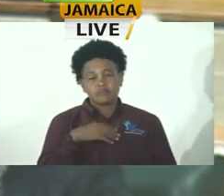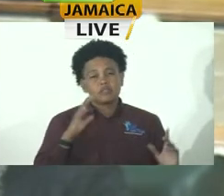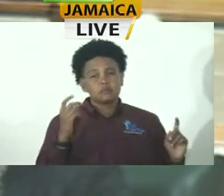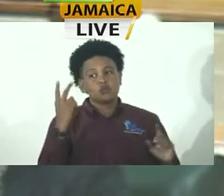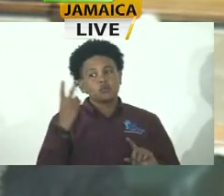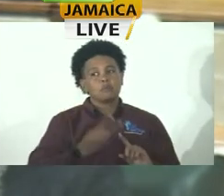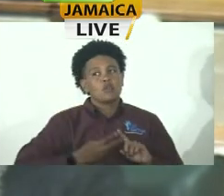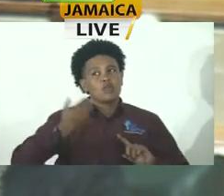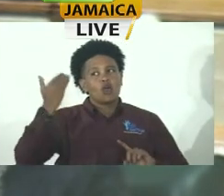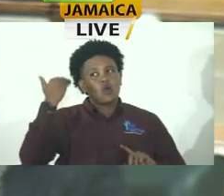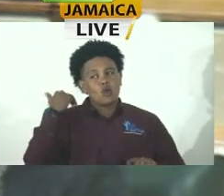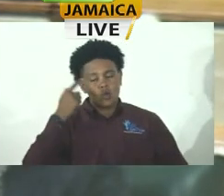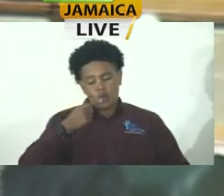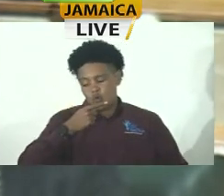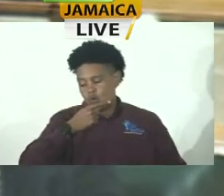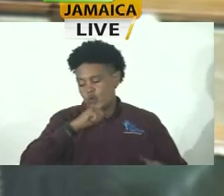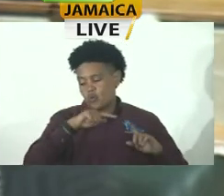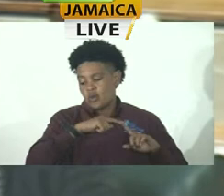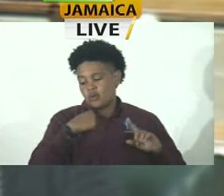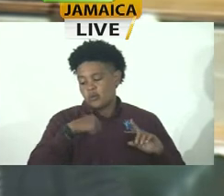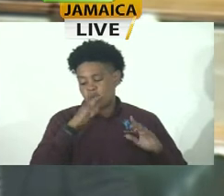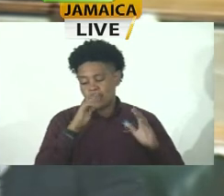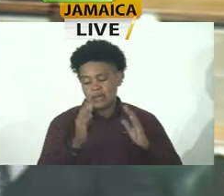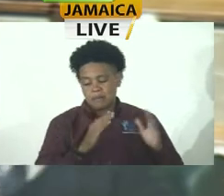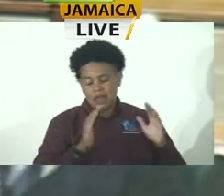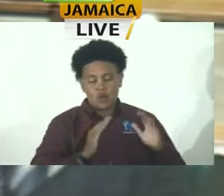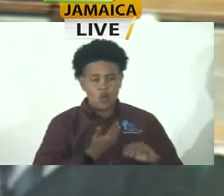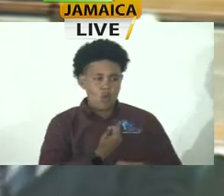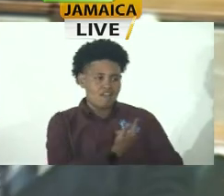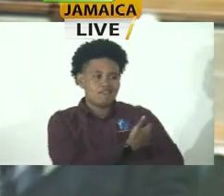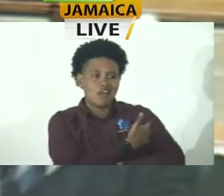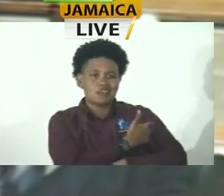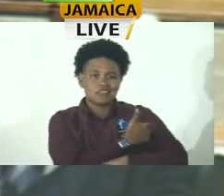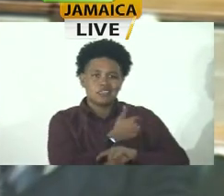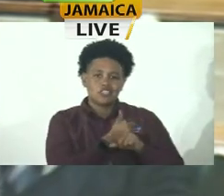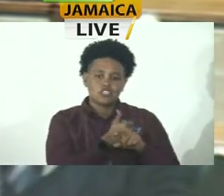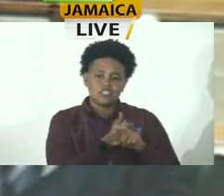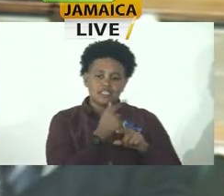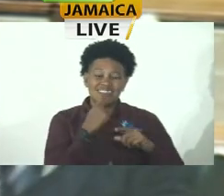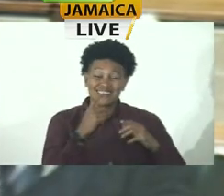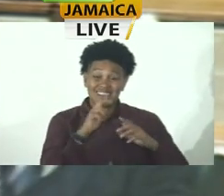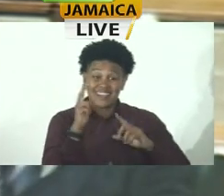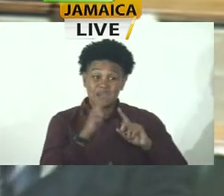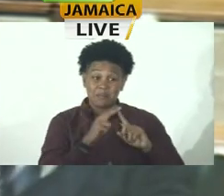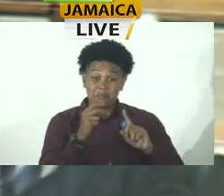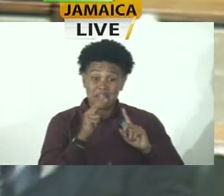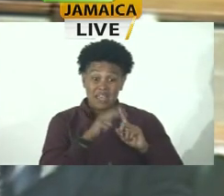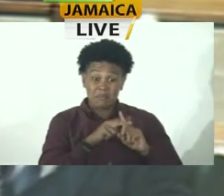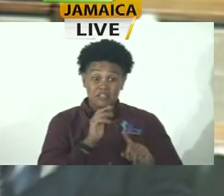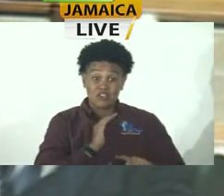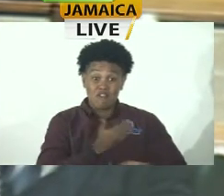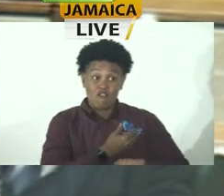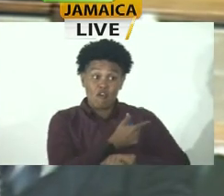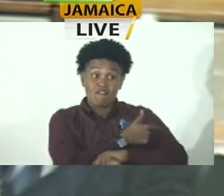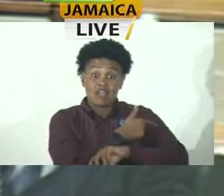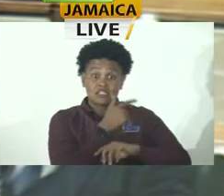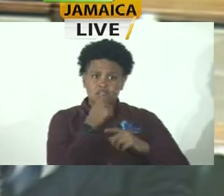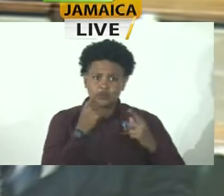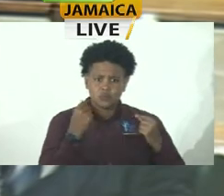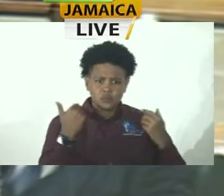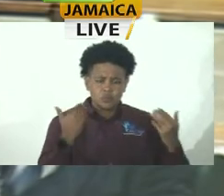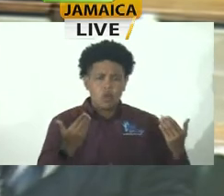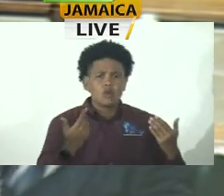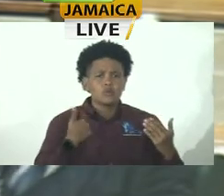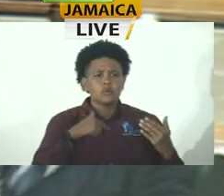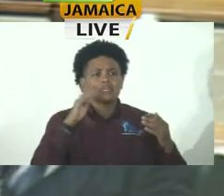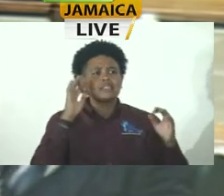ago when we were planning our vaccination uh the implementation of our vaccination exercise we